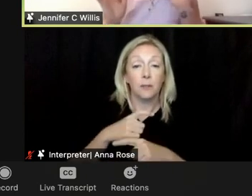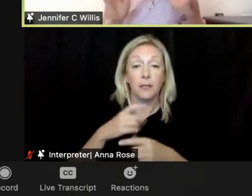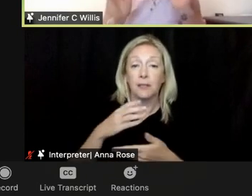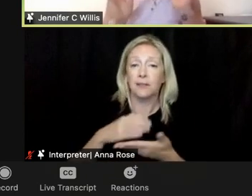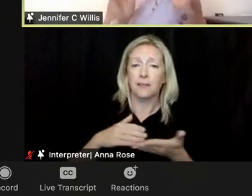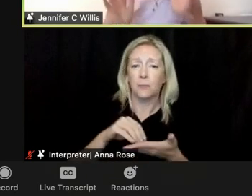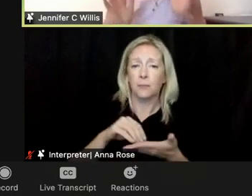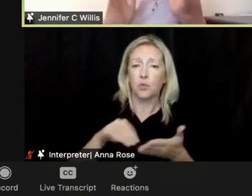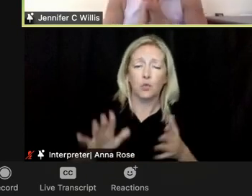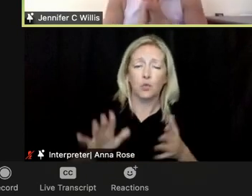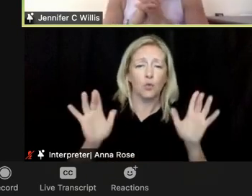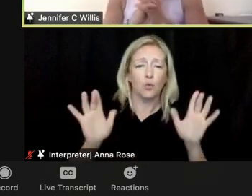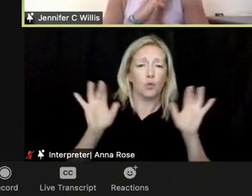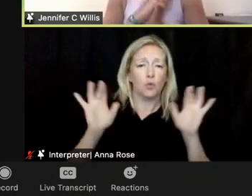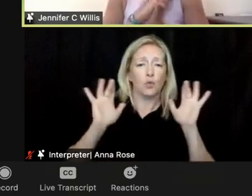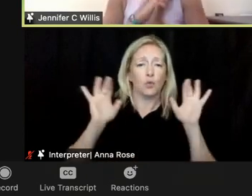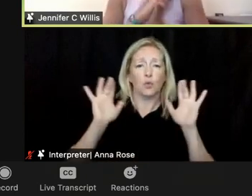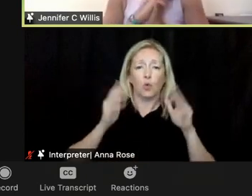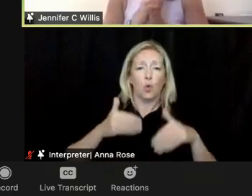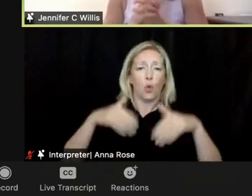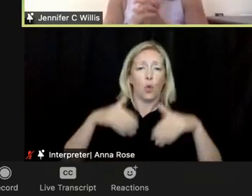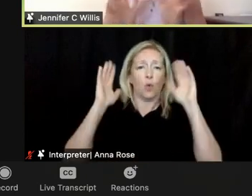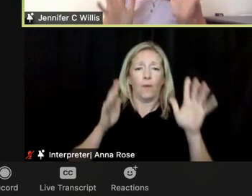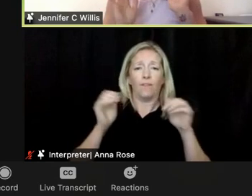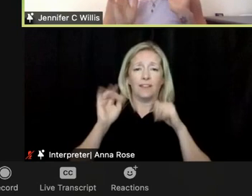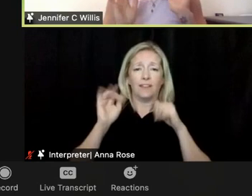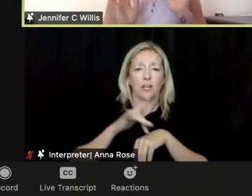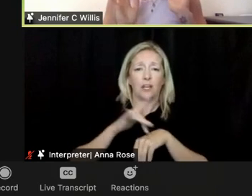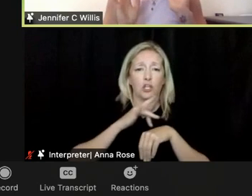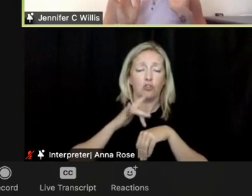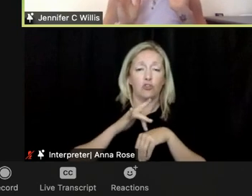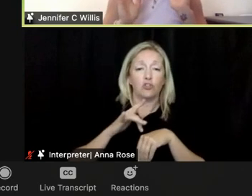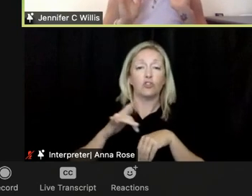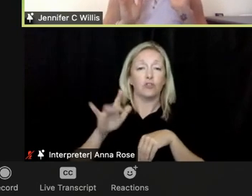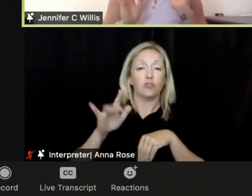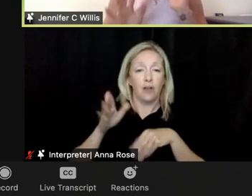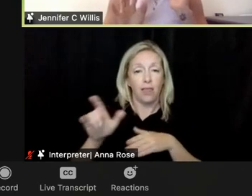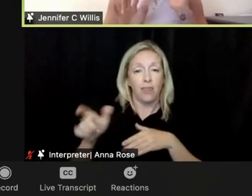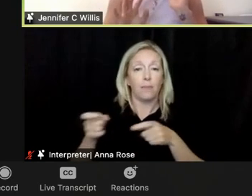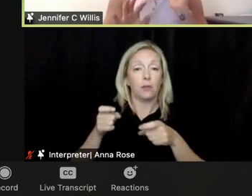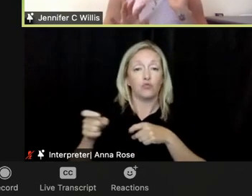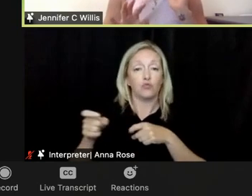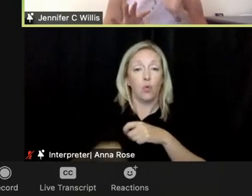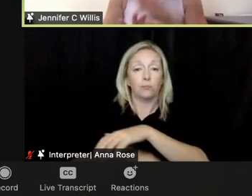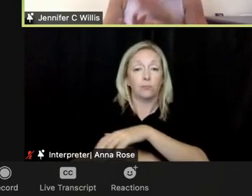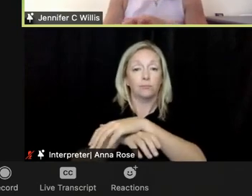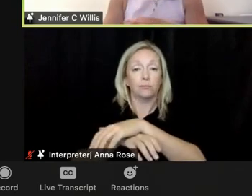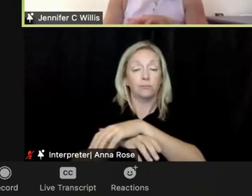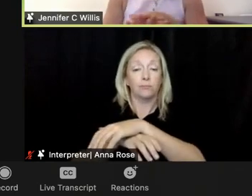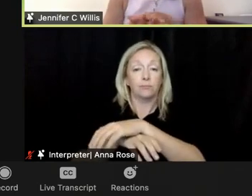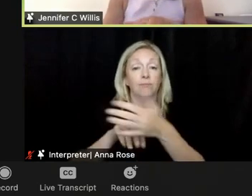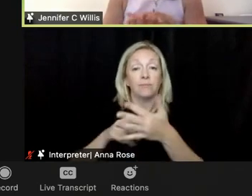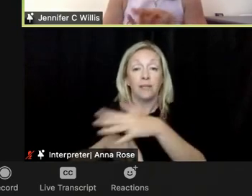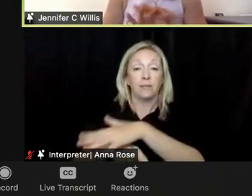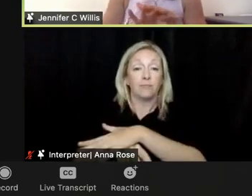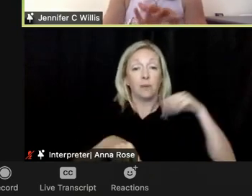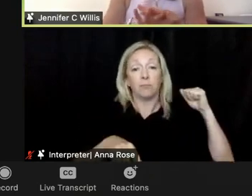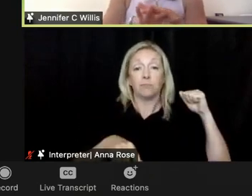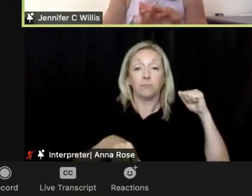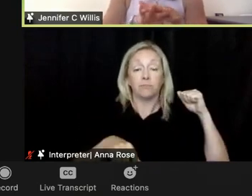are tactically defensive or can't handle a lot of sensory input. This allows the student to participate in